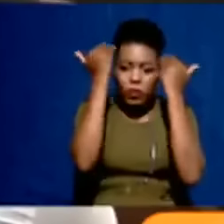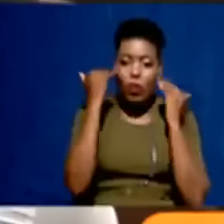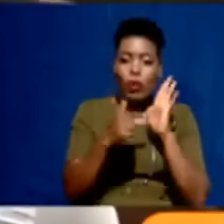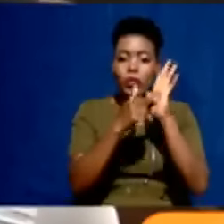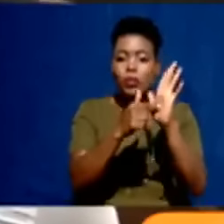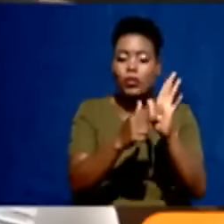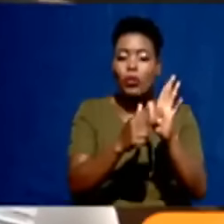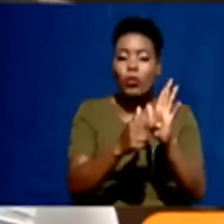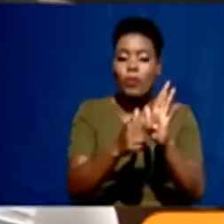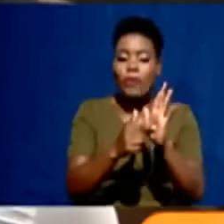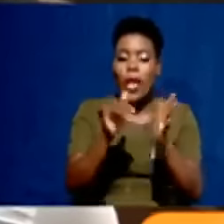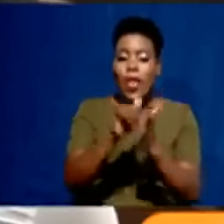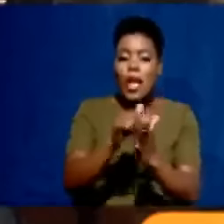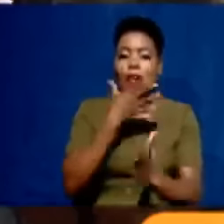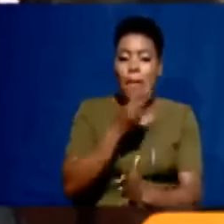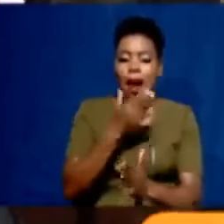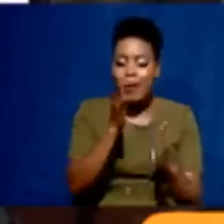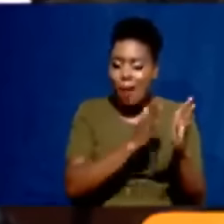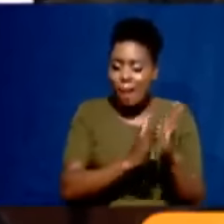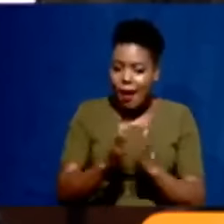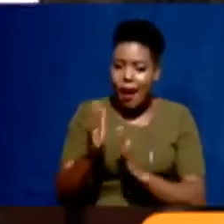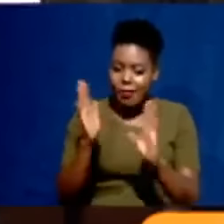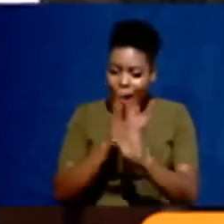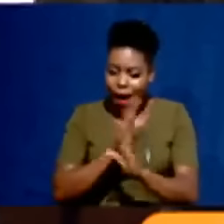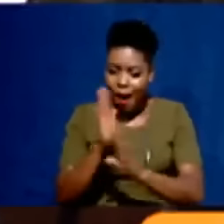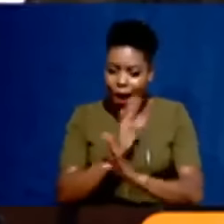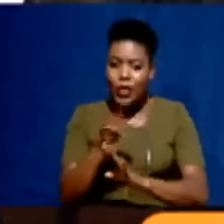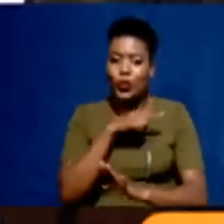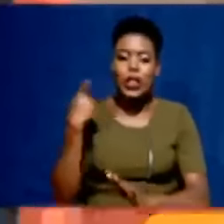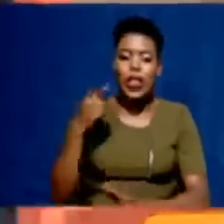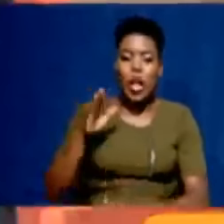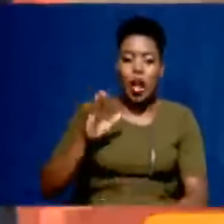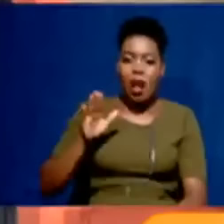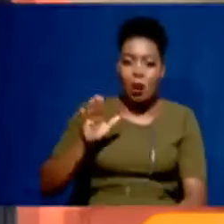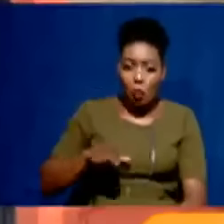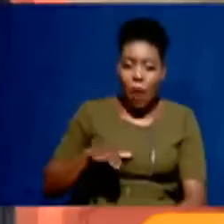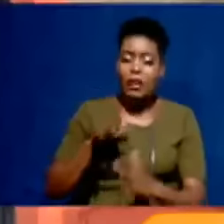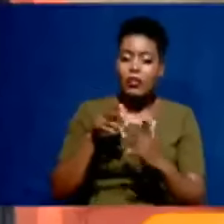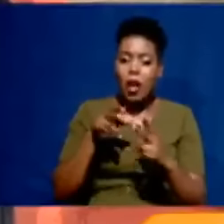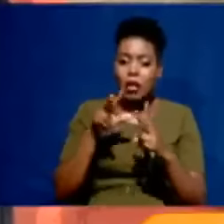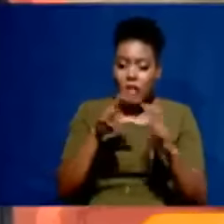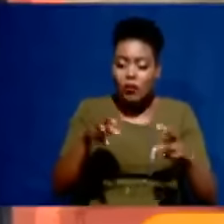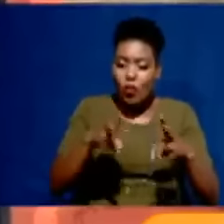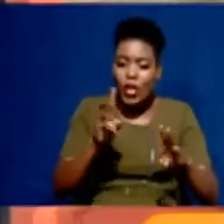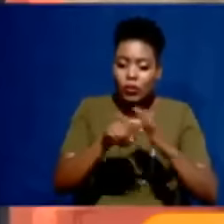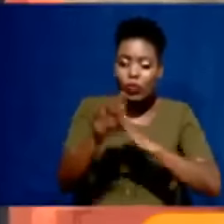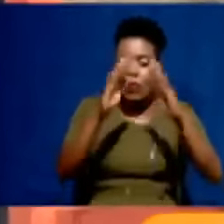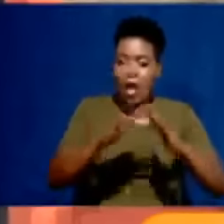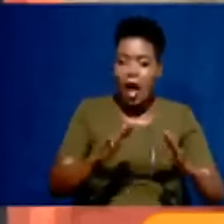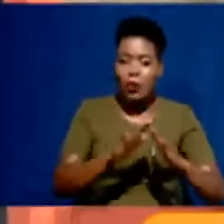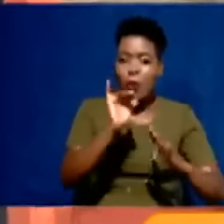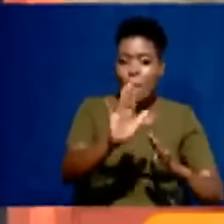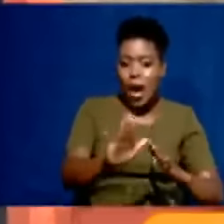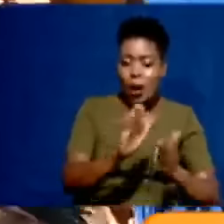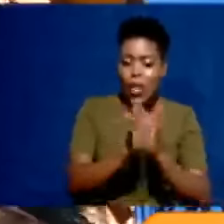mbele ya mahakama kwamba Jowie alikuwa amepanga njama ya kutekeleza mauaji hayo kwa kutafuta njia ya kuingia katika nyumba ya marehemu